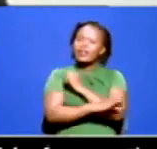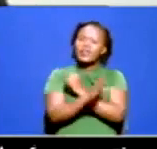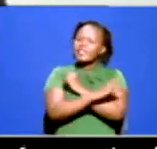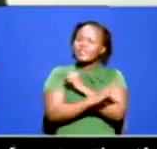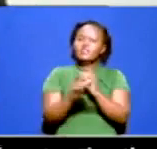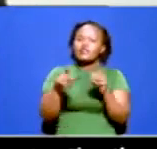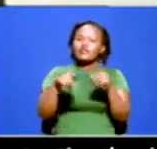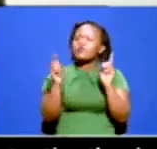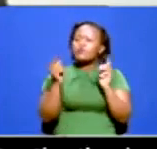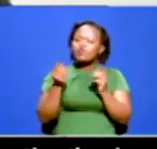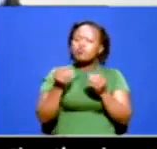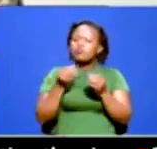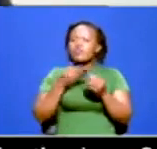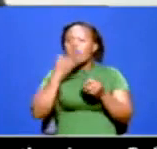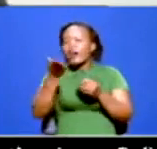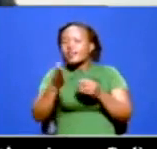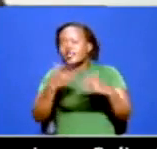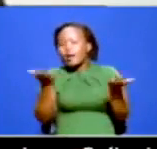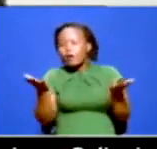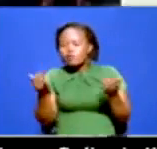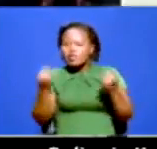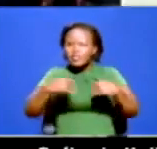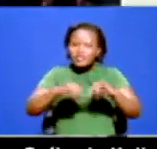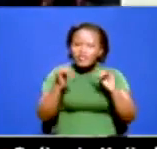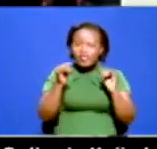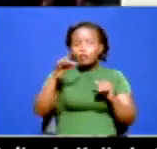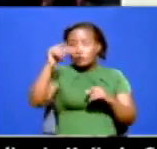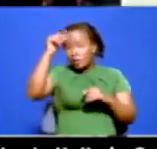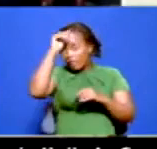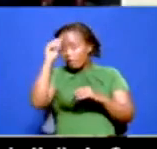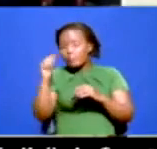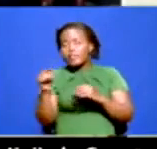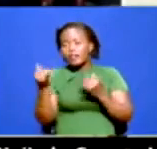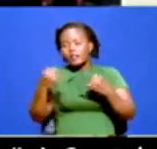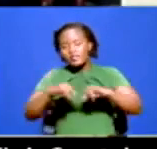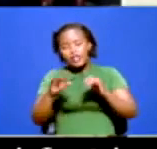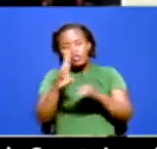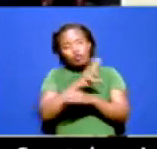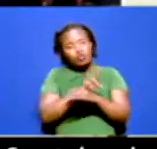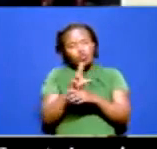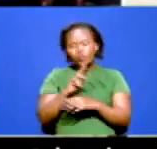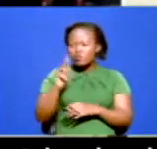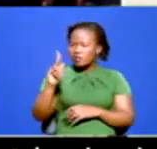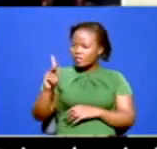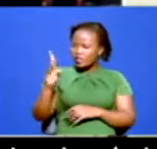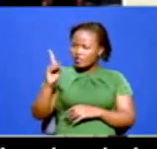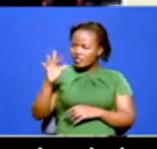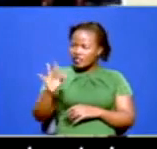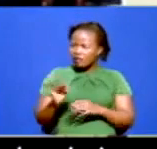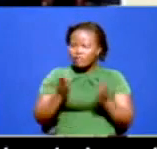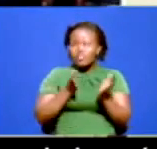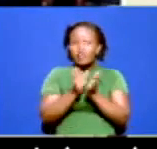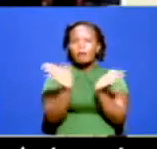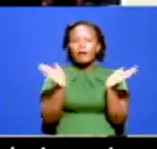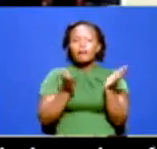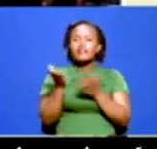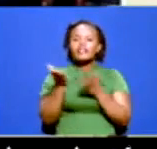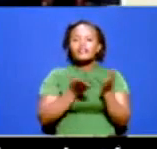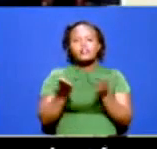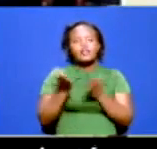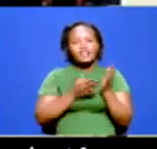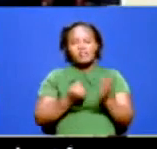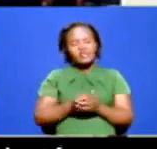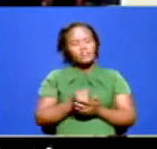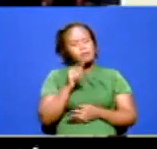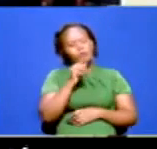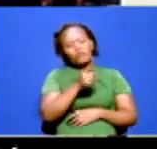saying the government is slowly militarizing public service? I think they are off the mark. Okay. They are off the mark